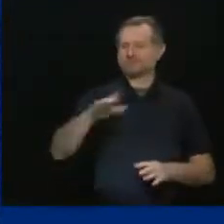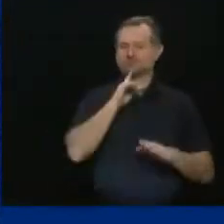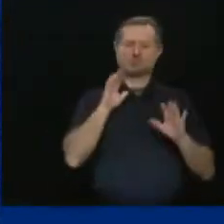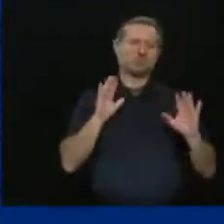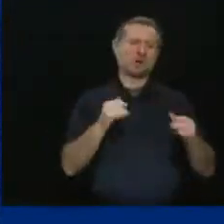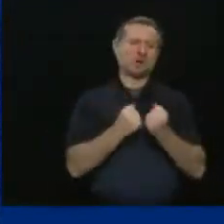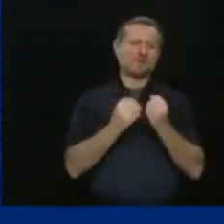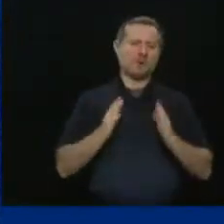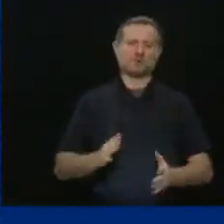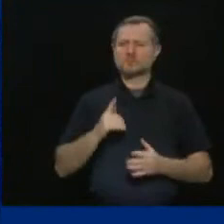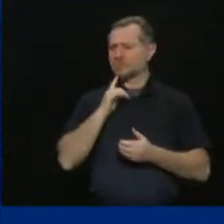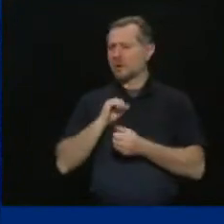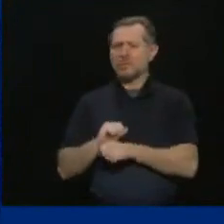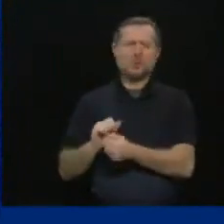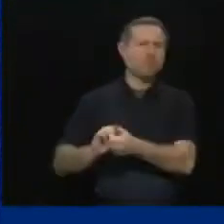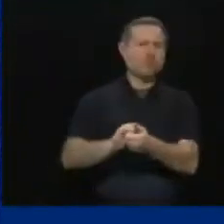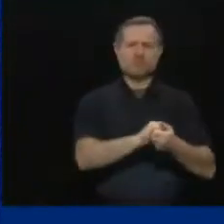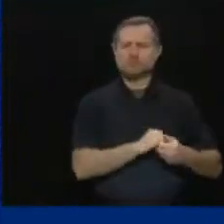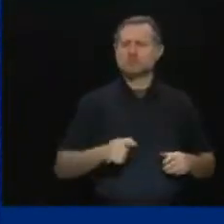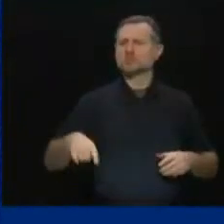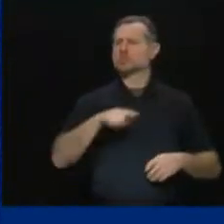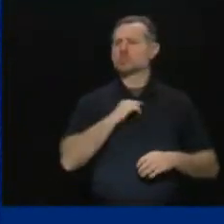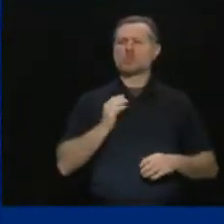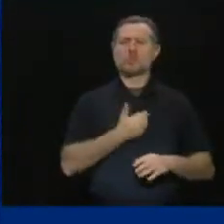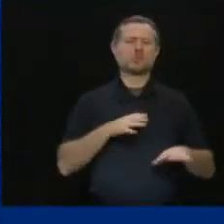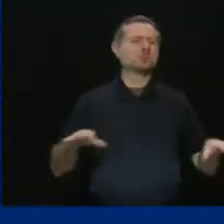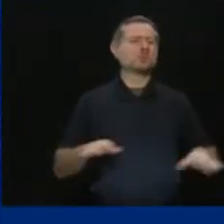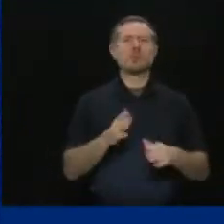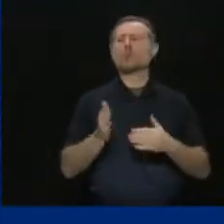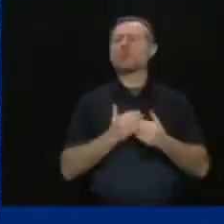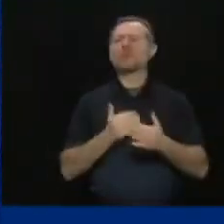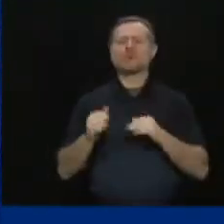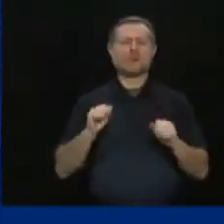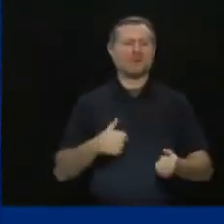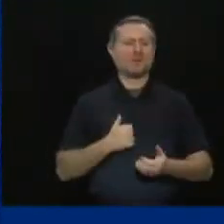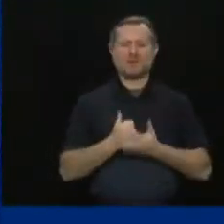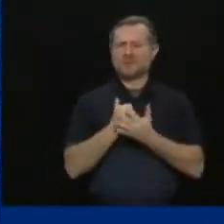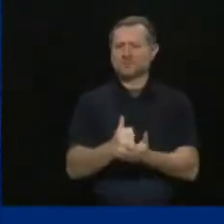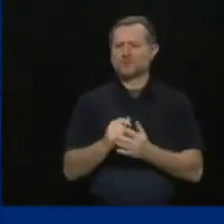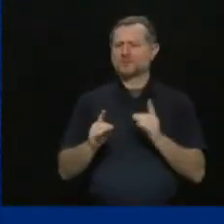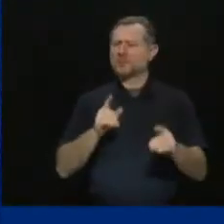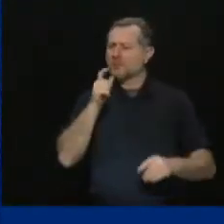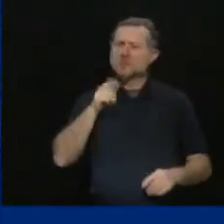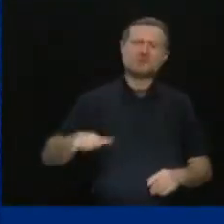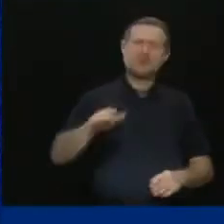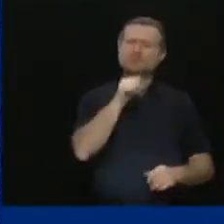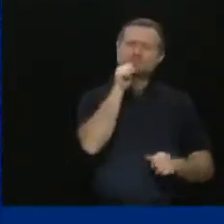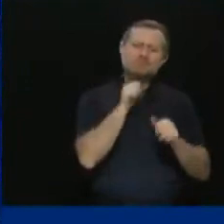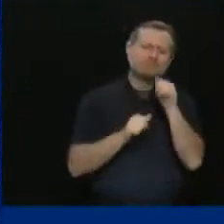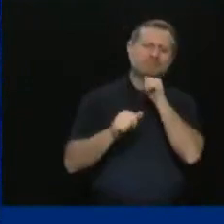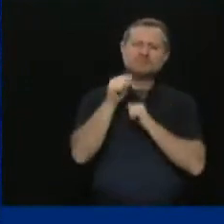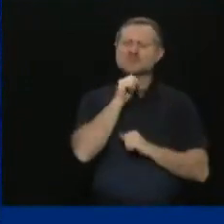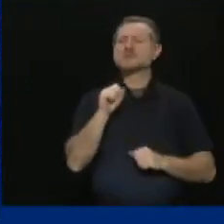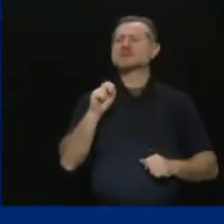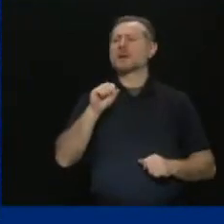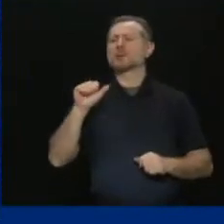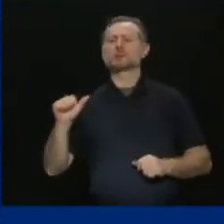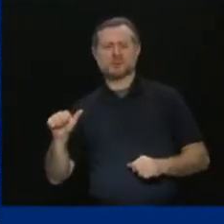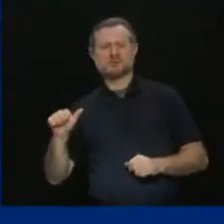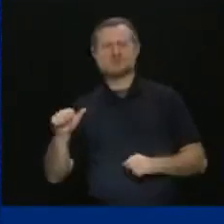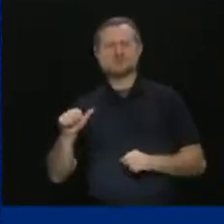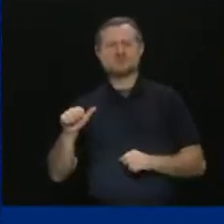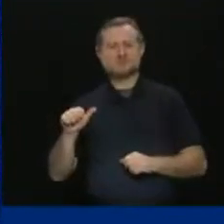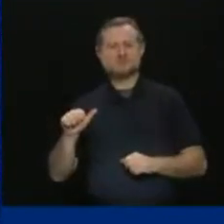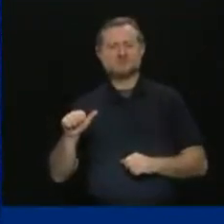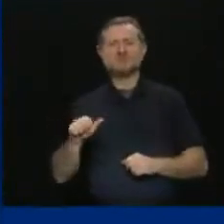to do whatever we can to help people who are suffering from substance abuse addiction. So any on-topic